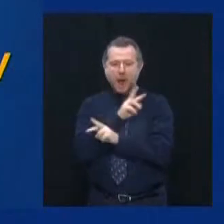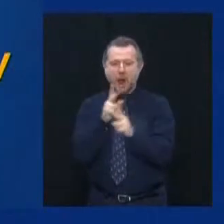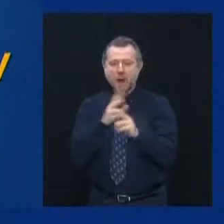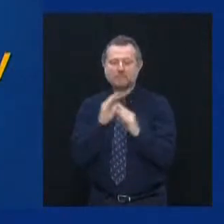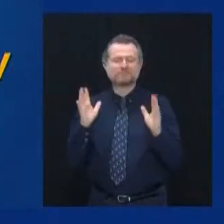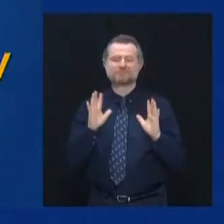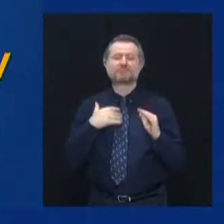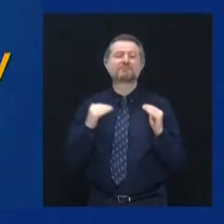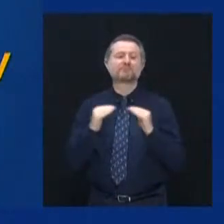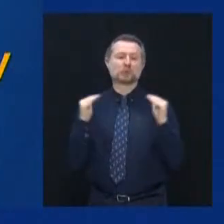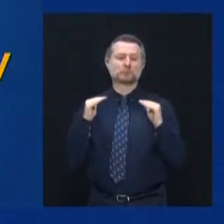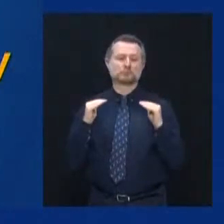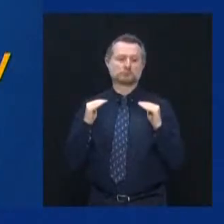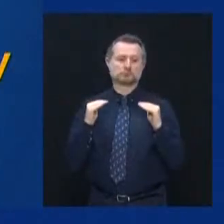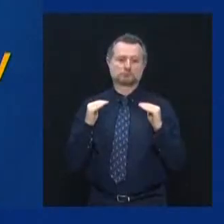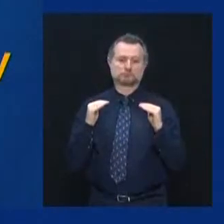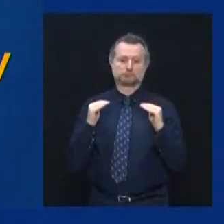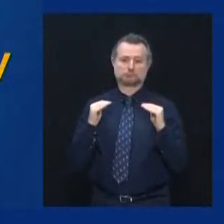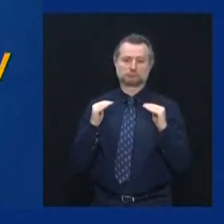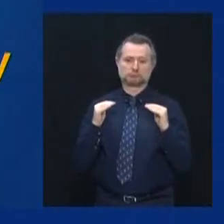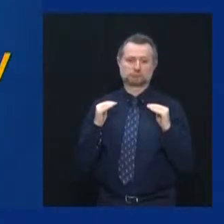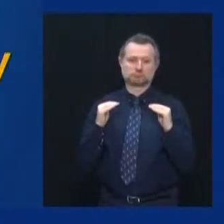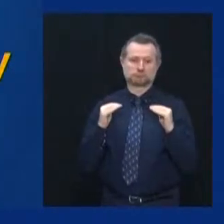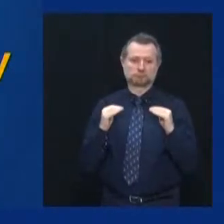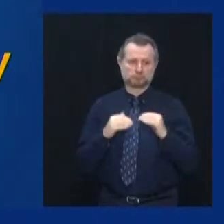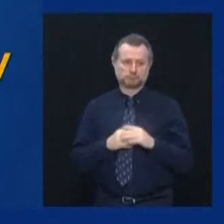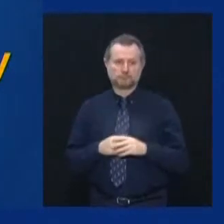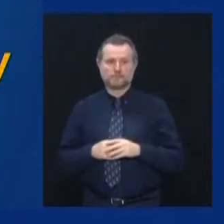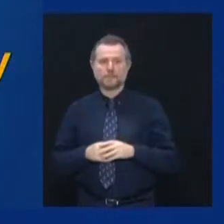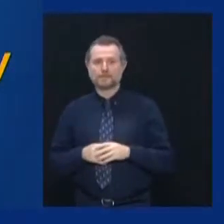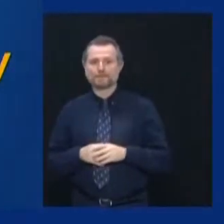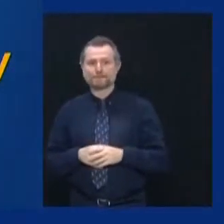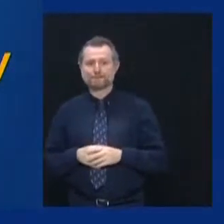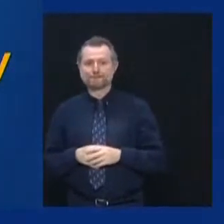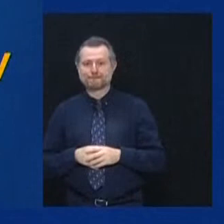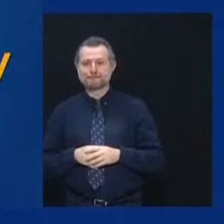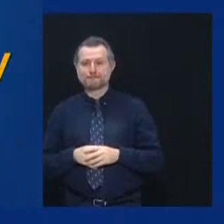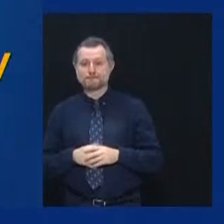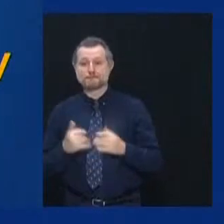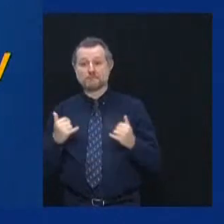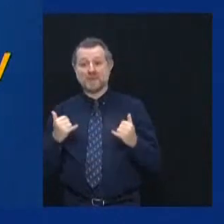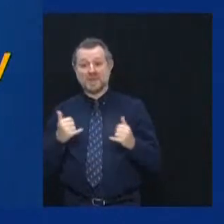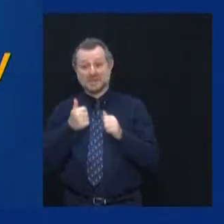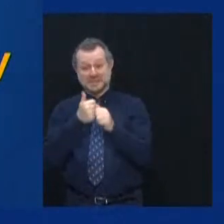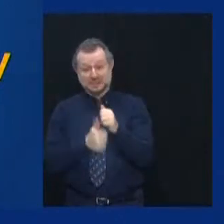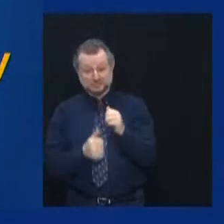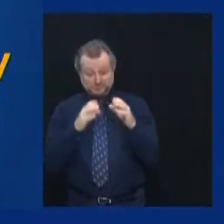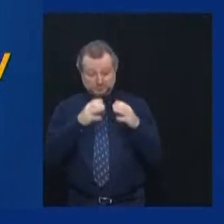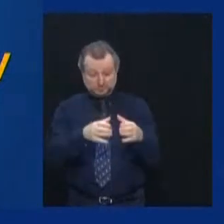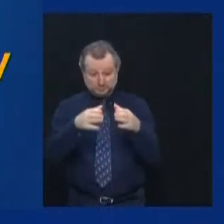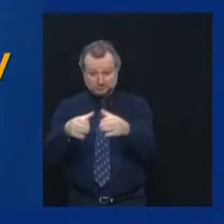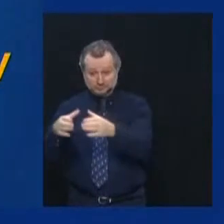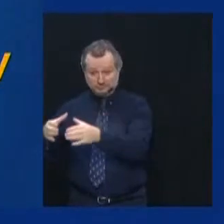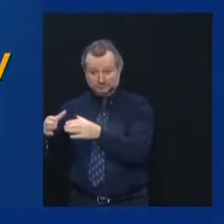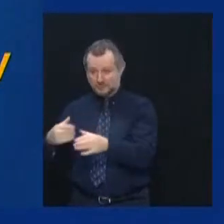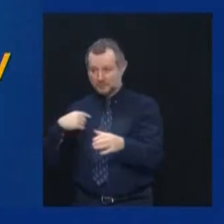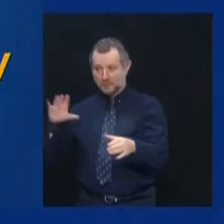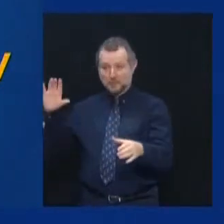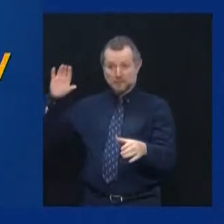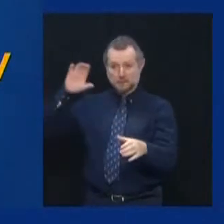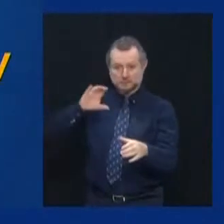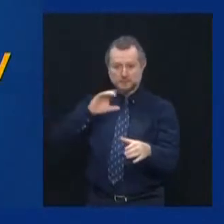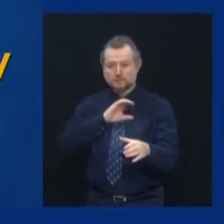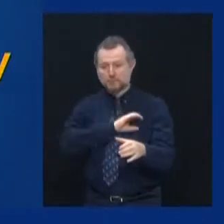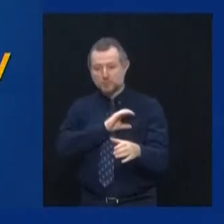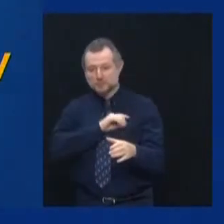that population exists. Within that region, the police get what